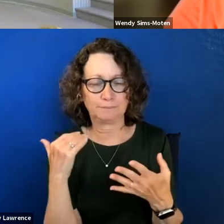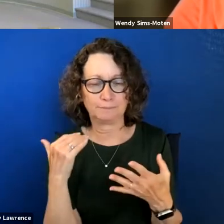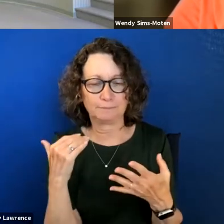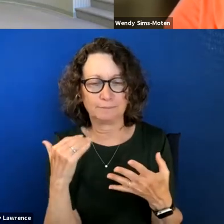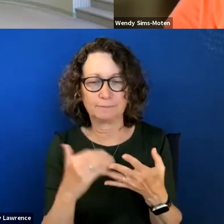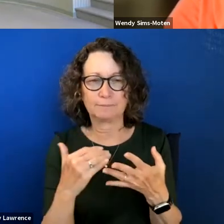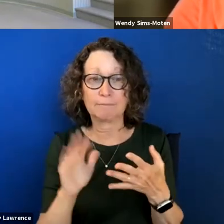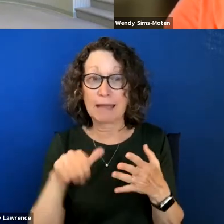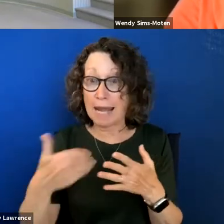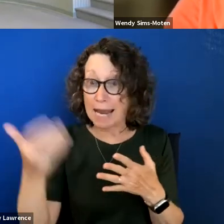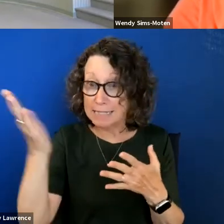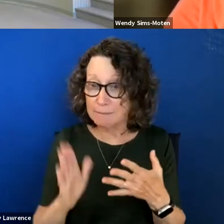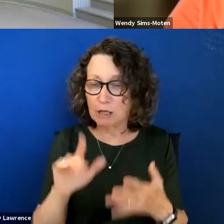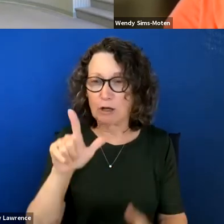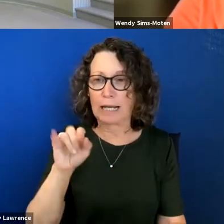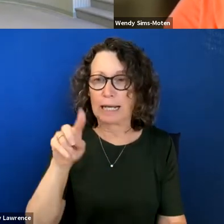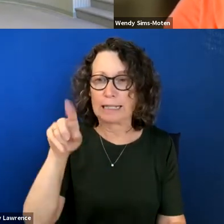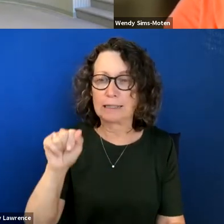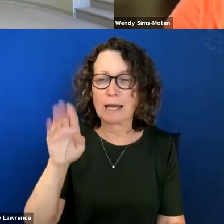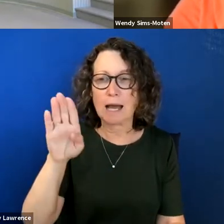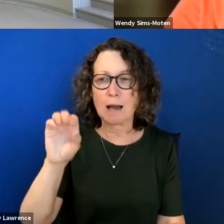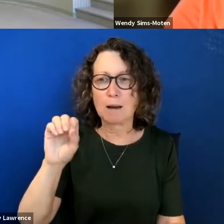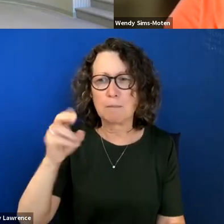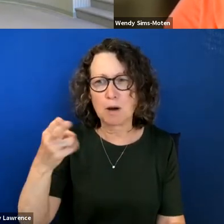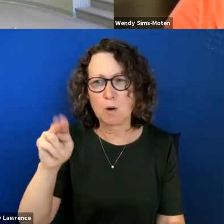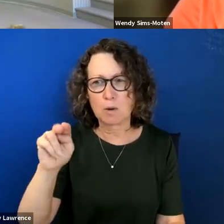Our next speaker is Linda Bonet.